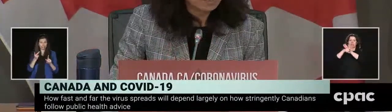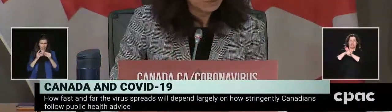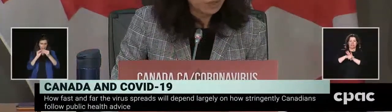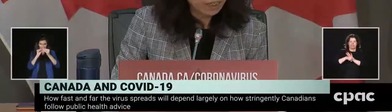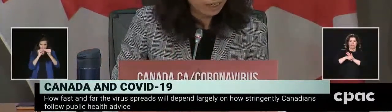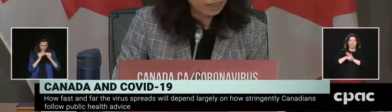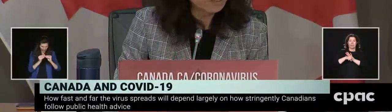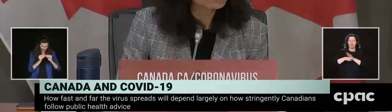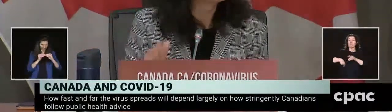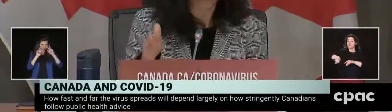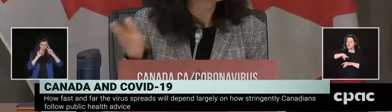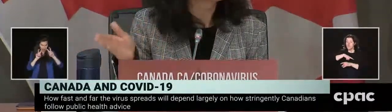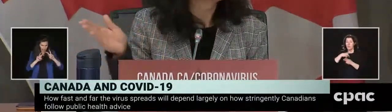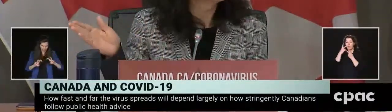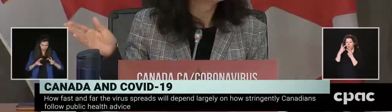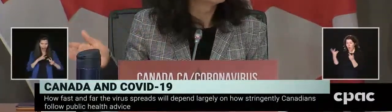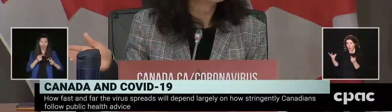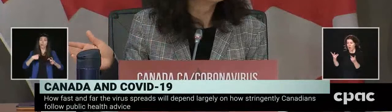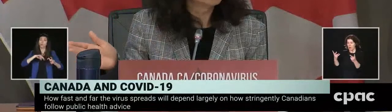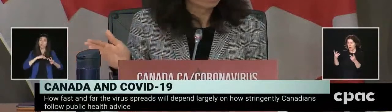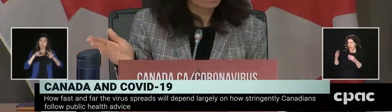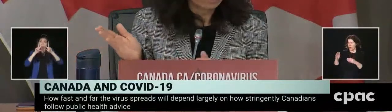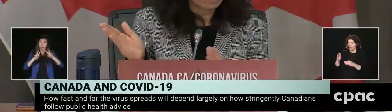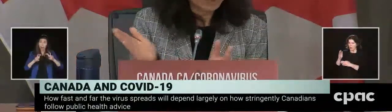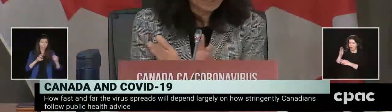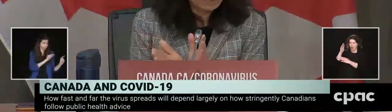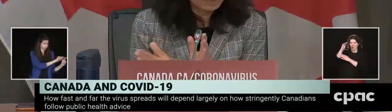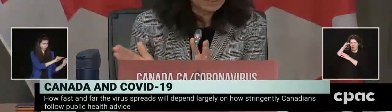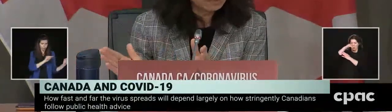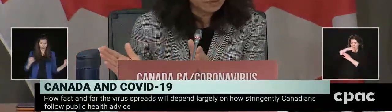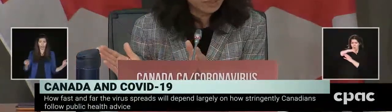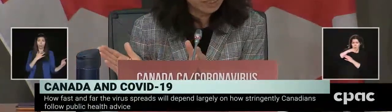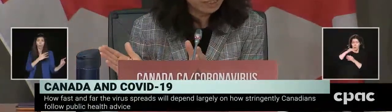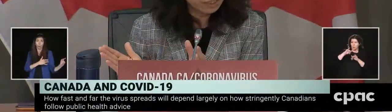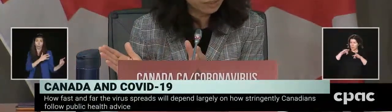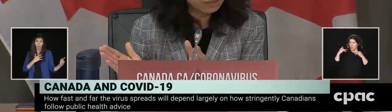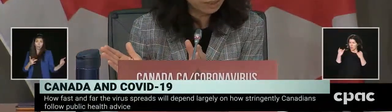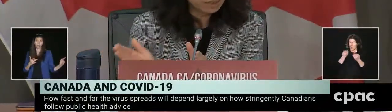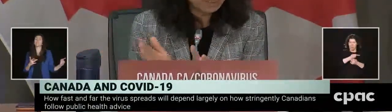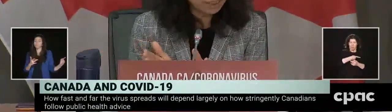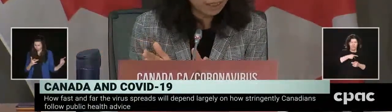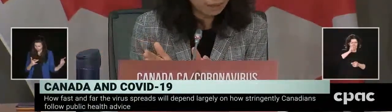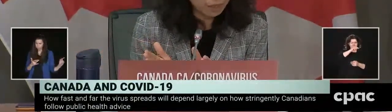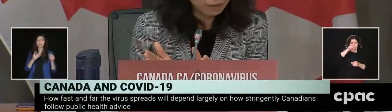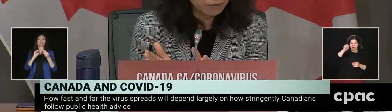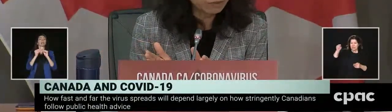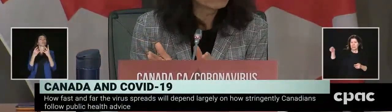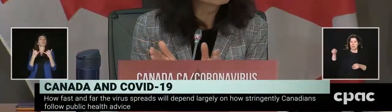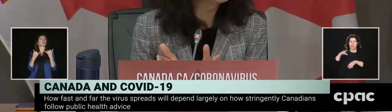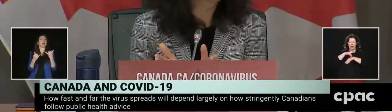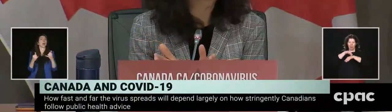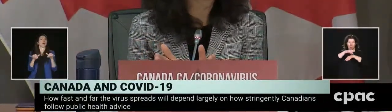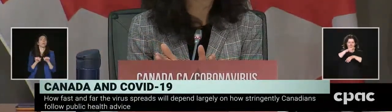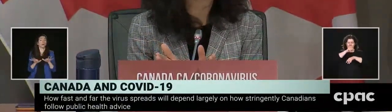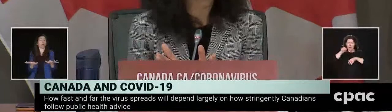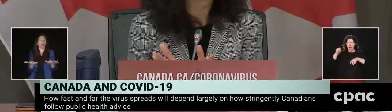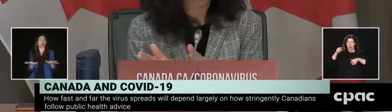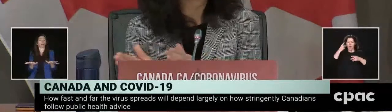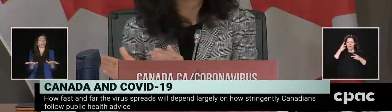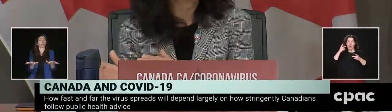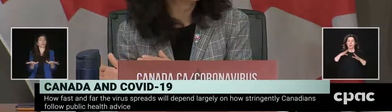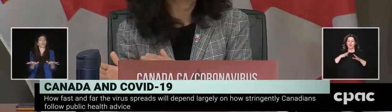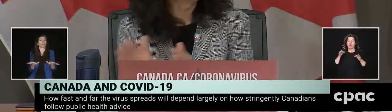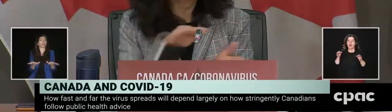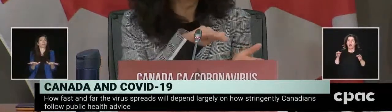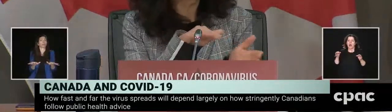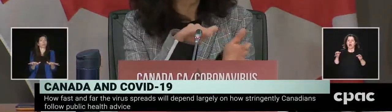together, we are slowing down in our growth. So we are currently between the sort of doubling time of every 3 days